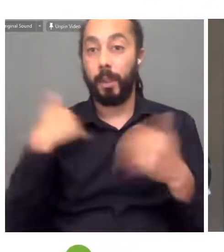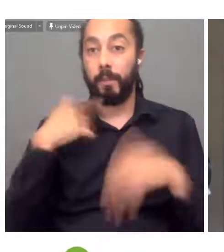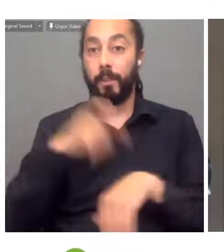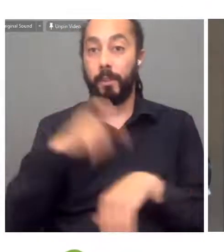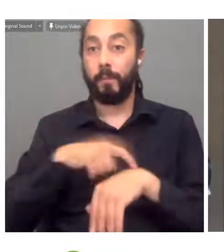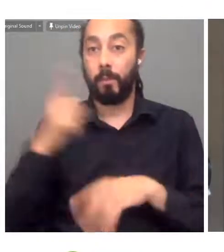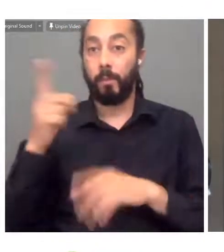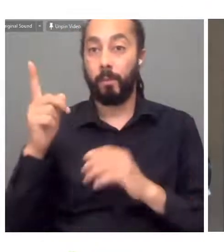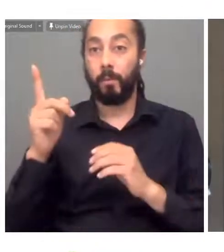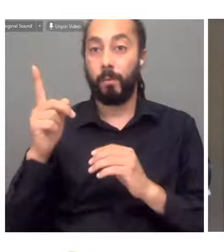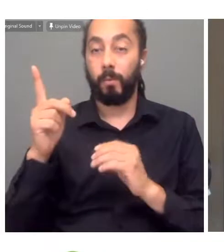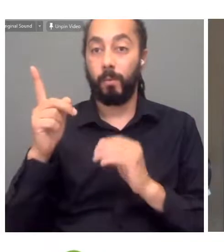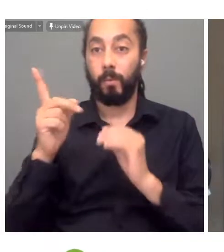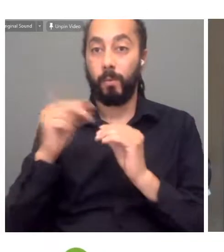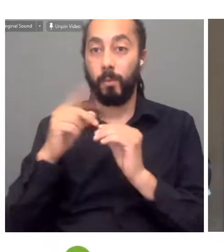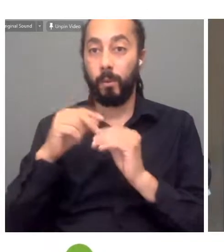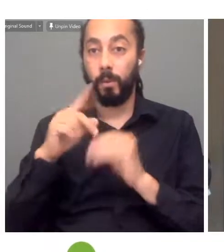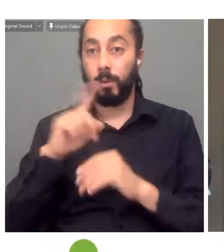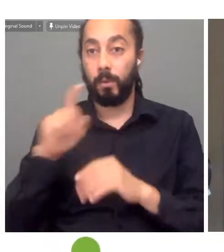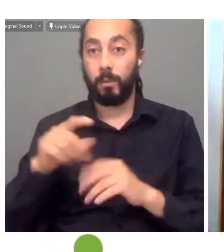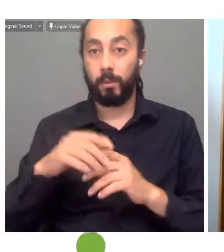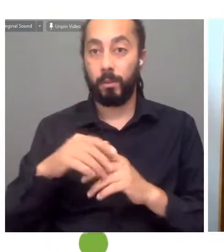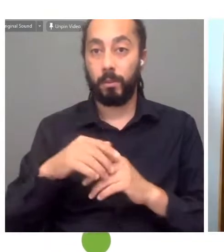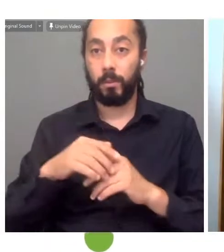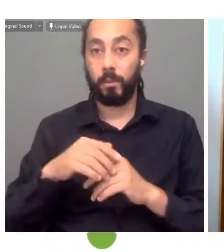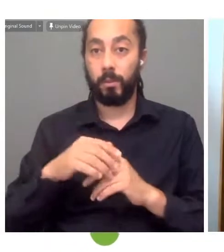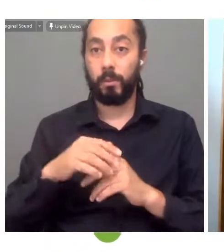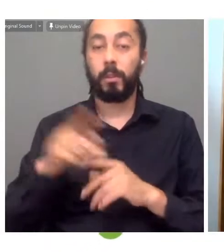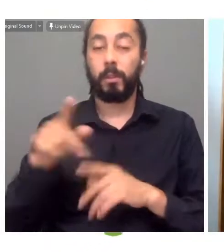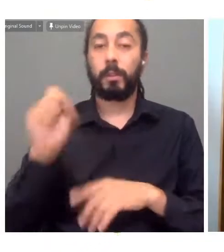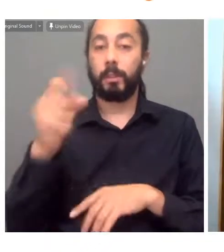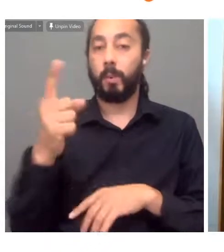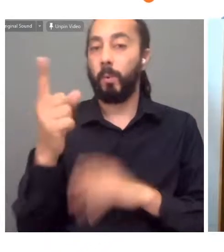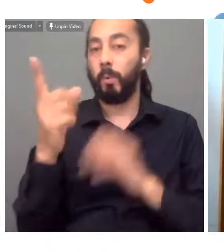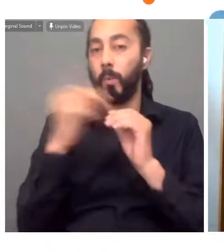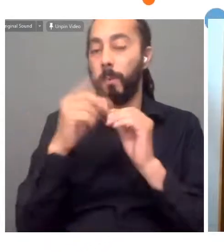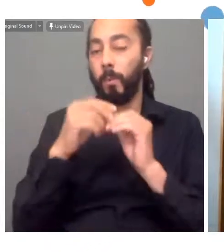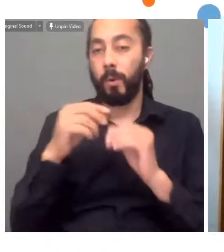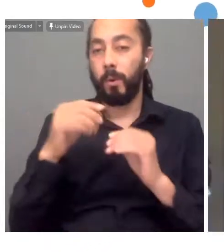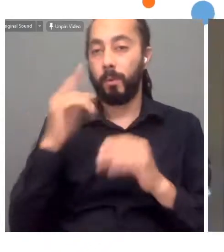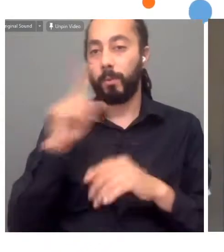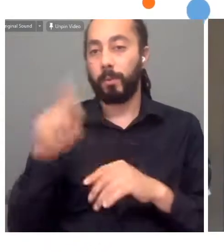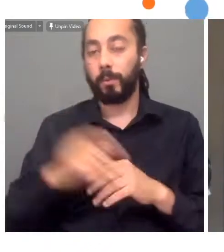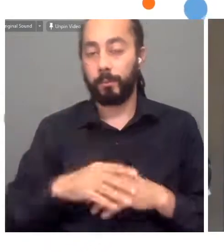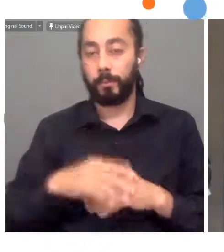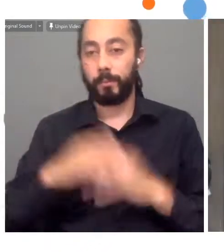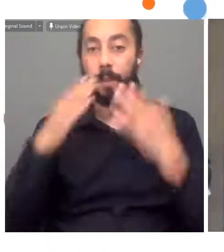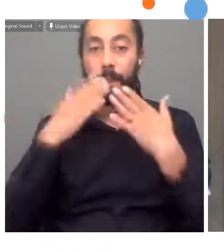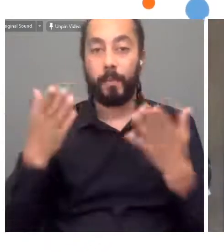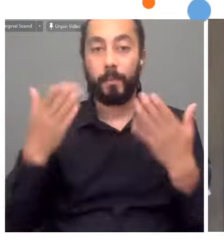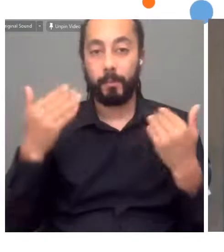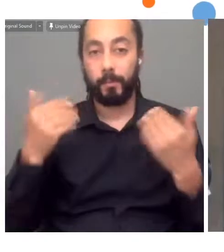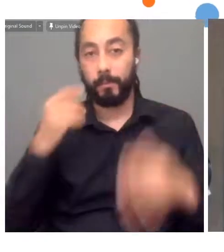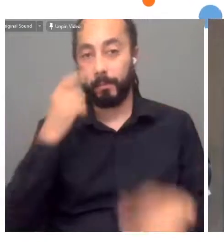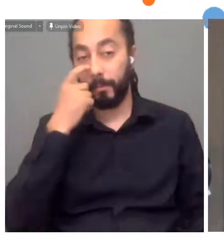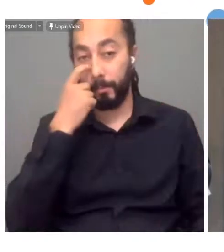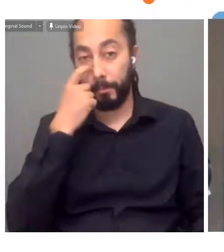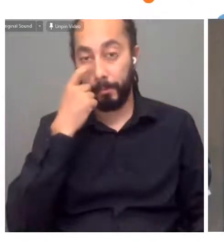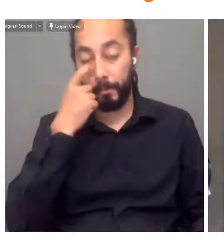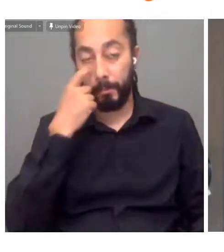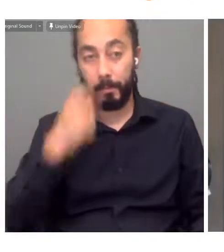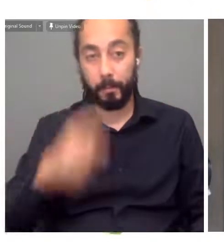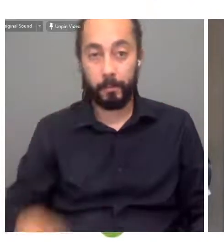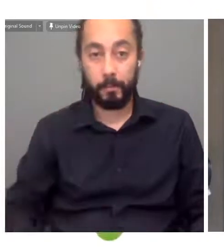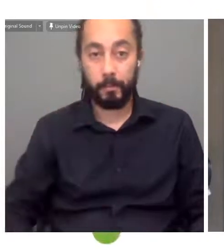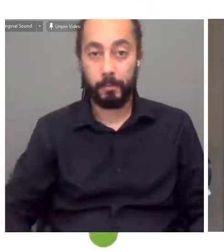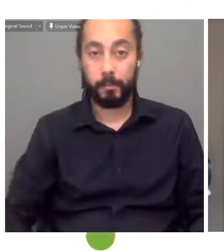that, but I just wanted to be Let's do one for the road. Okay, thank you, Minister. Okay, so the next question